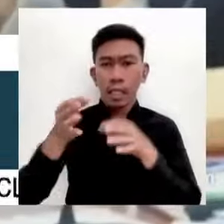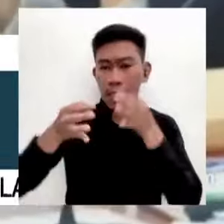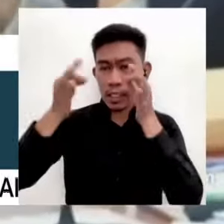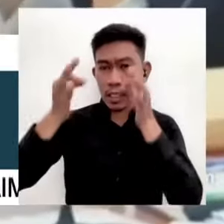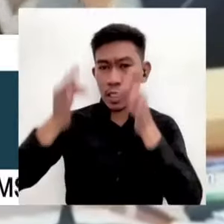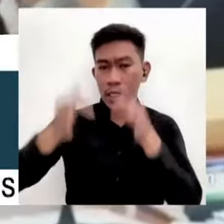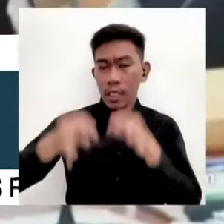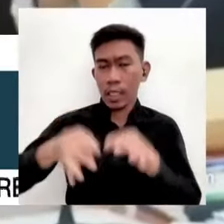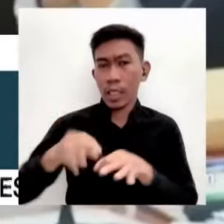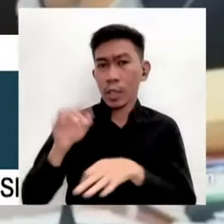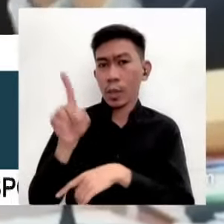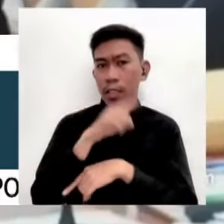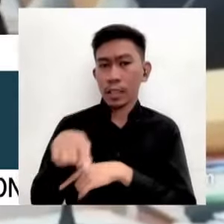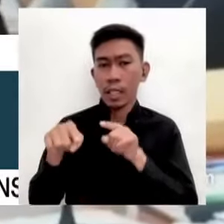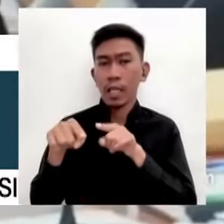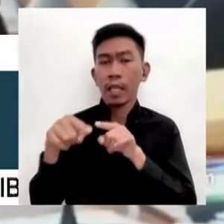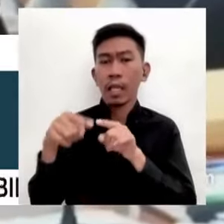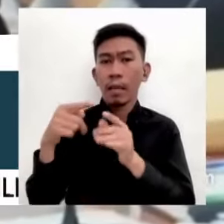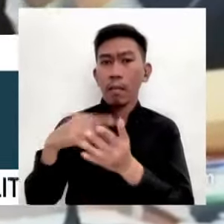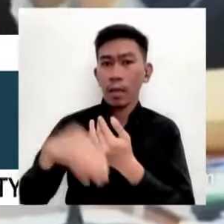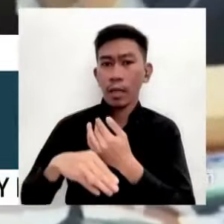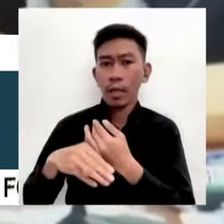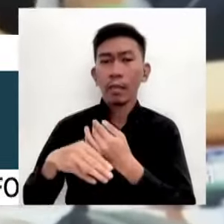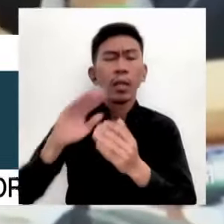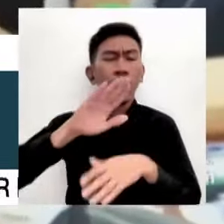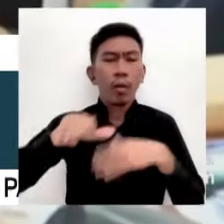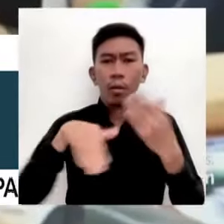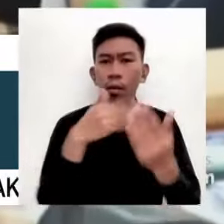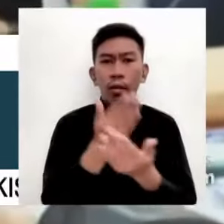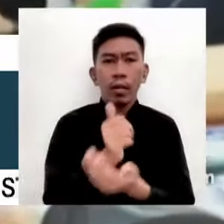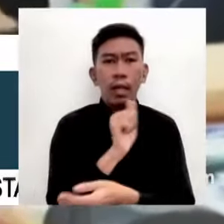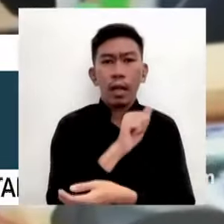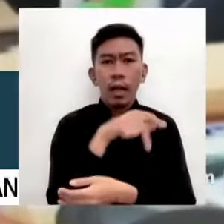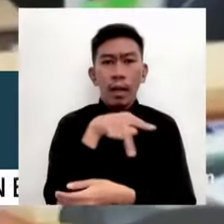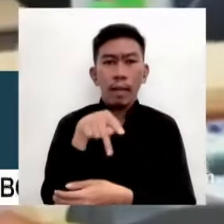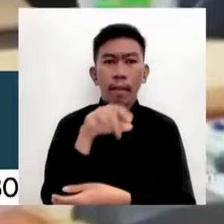of media platforms, and said decision is